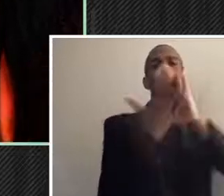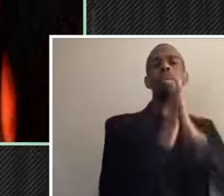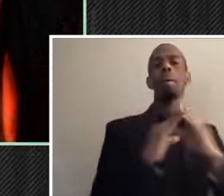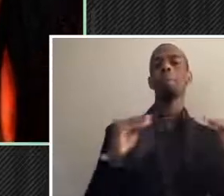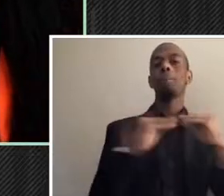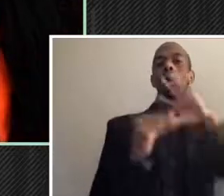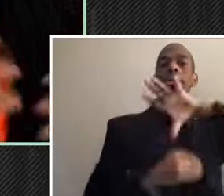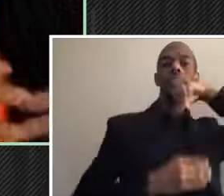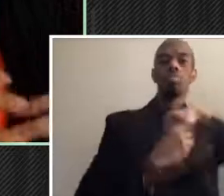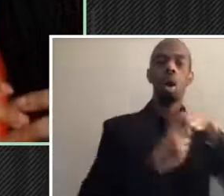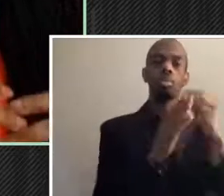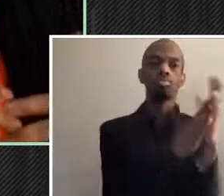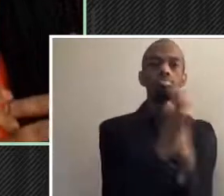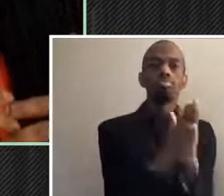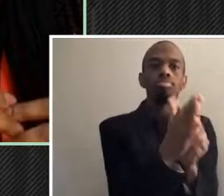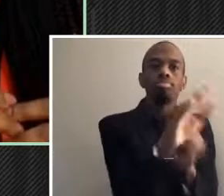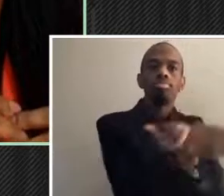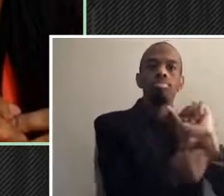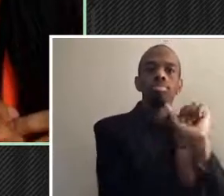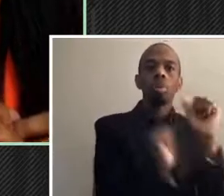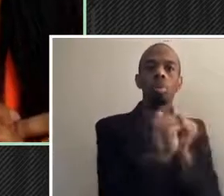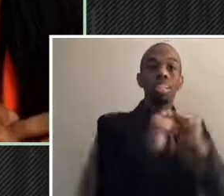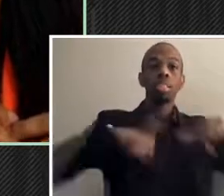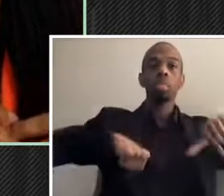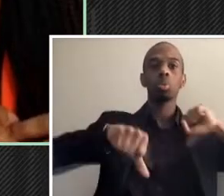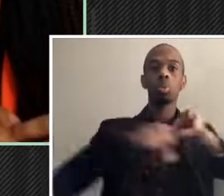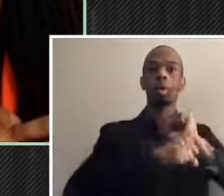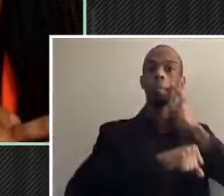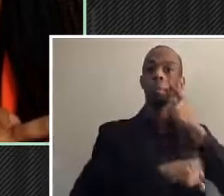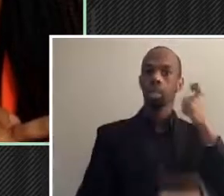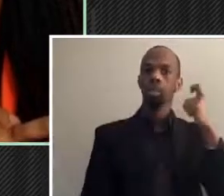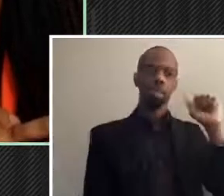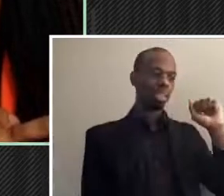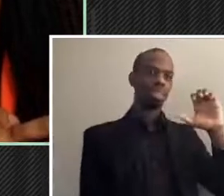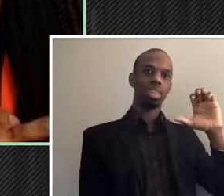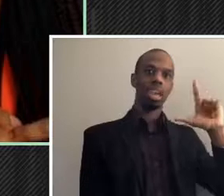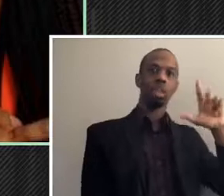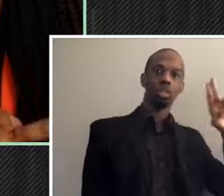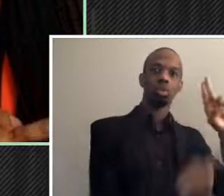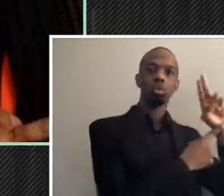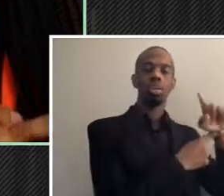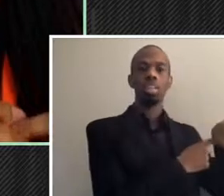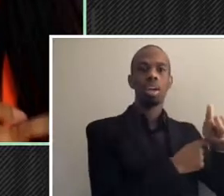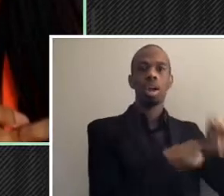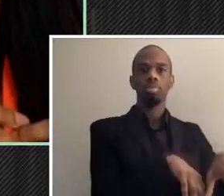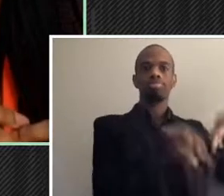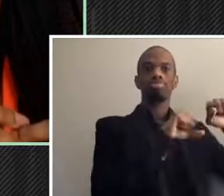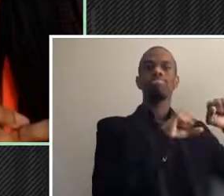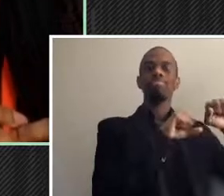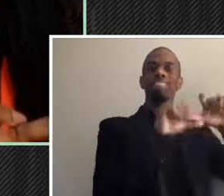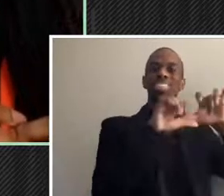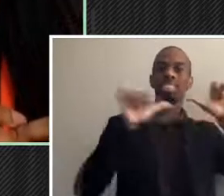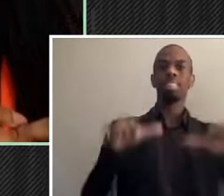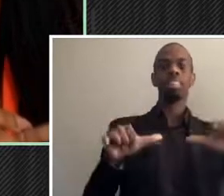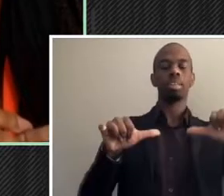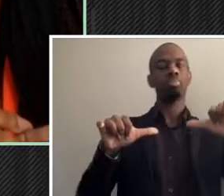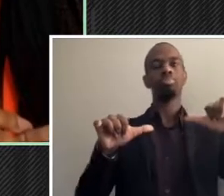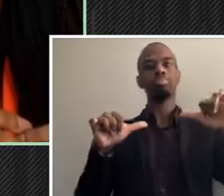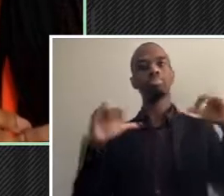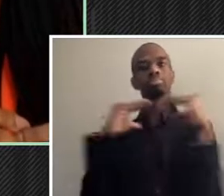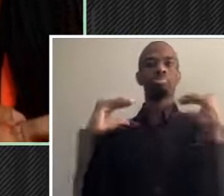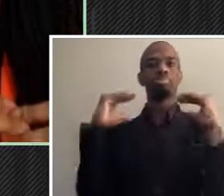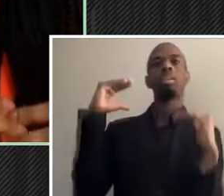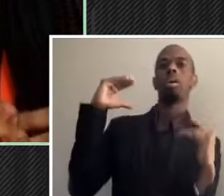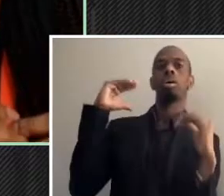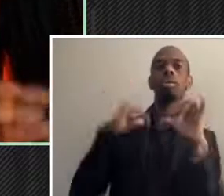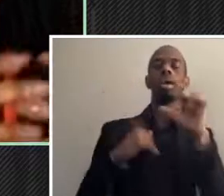stated, ACLU is taking on systemic equality and thinking through fair housing, thinking through